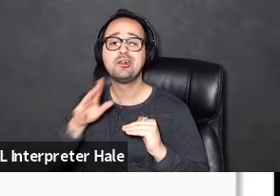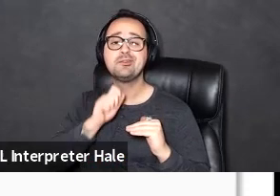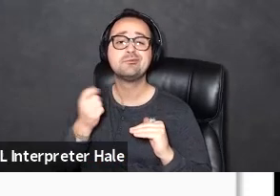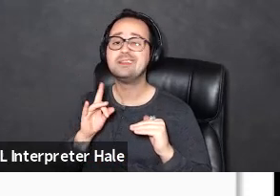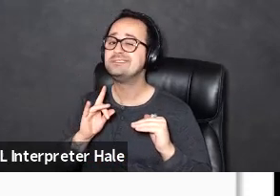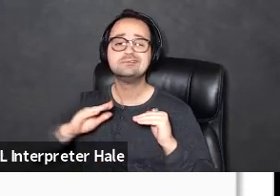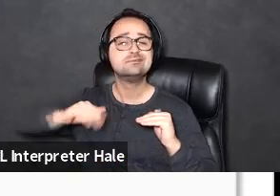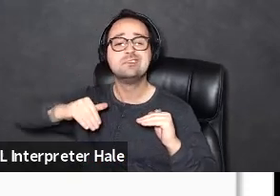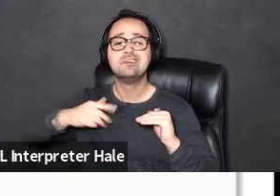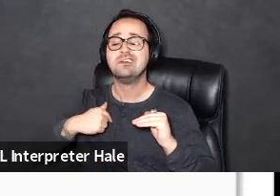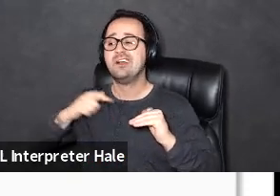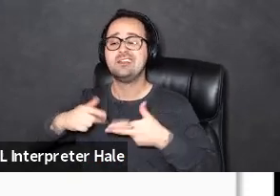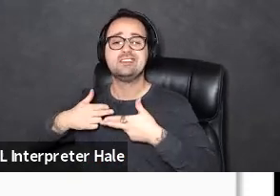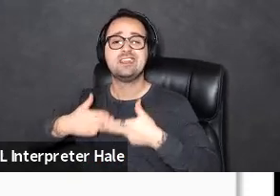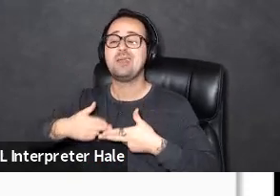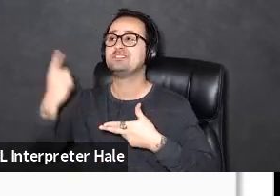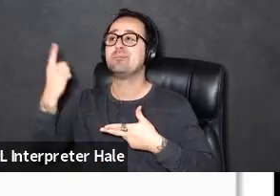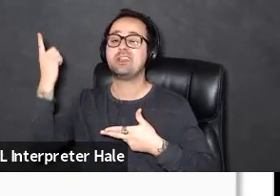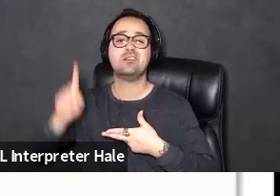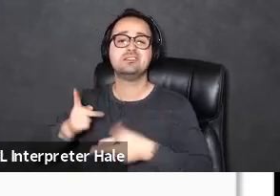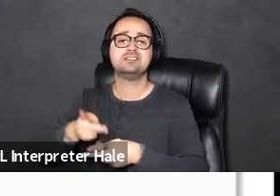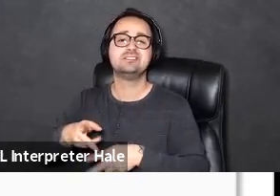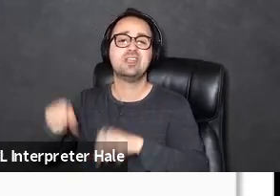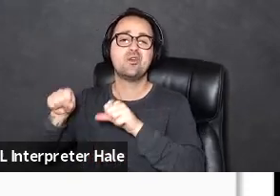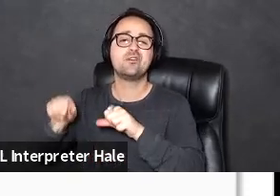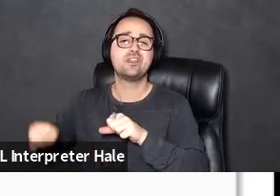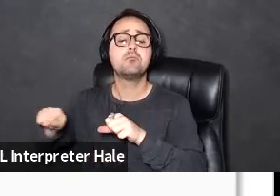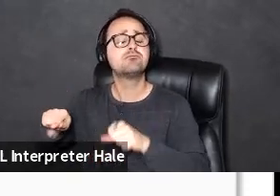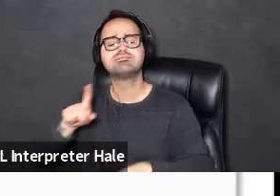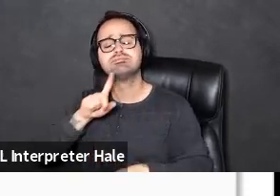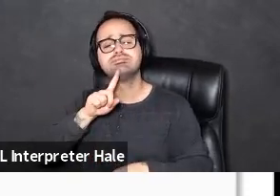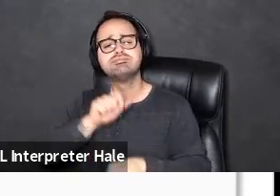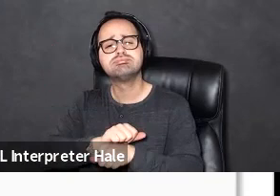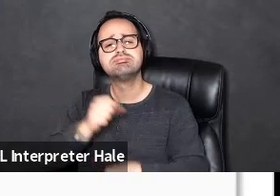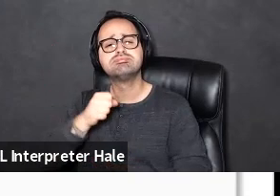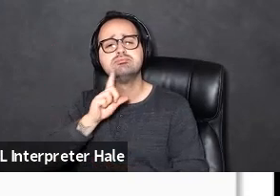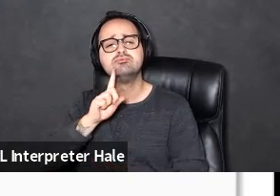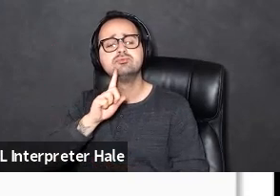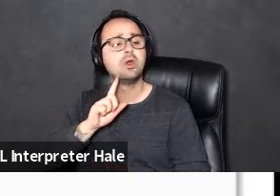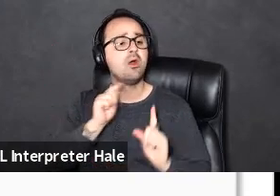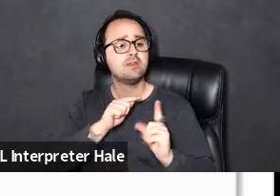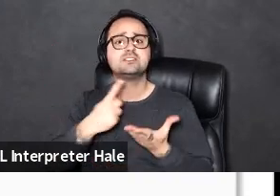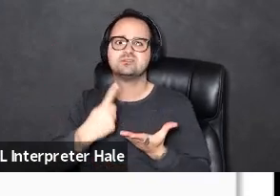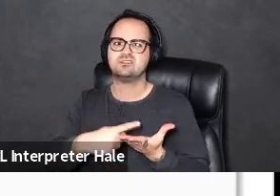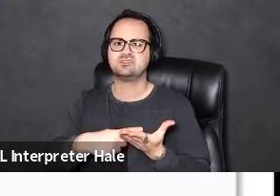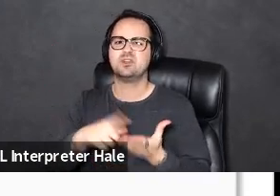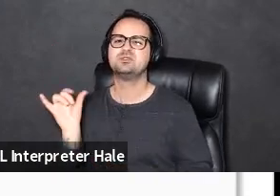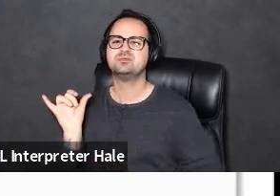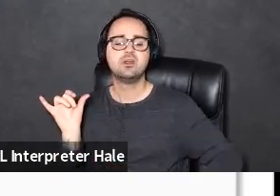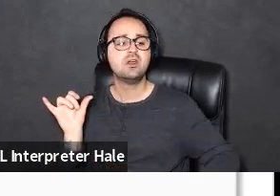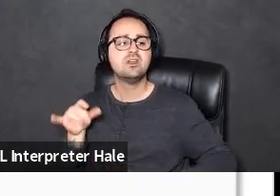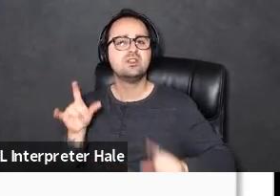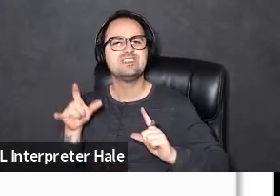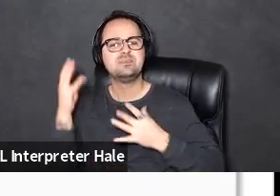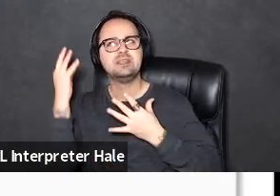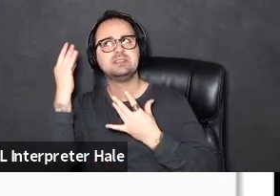me, I've got to name somebody who's going to take over for them. Absolutely, that is the case. And this talks about it where, you know, you got to be